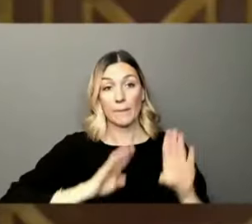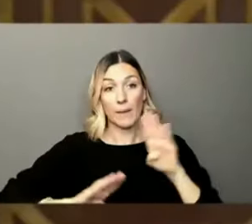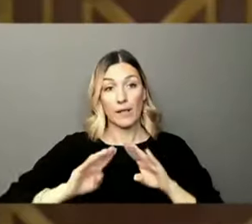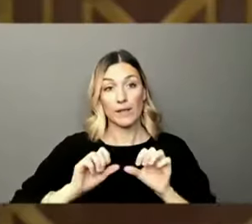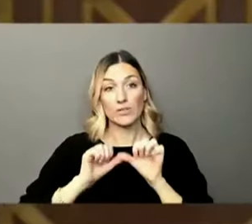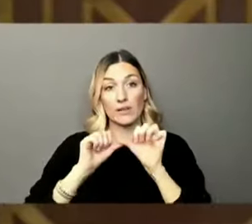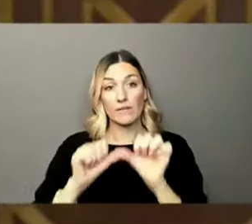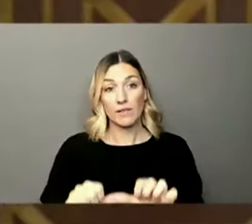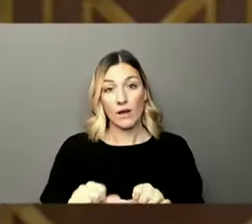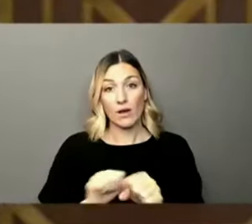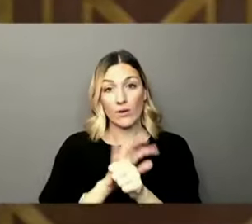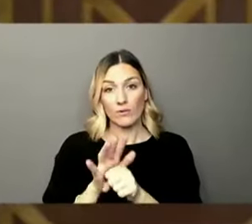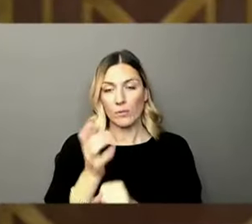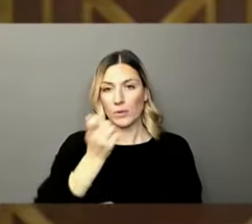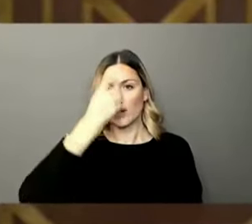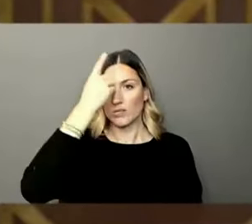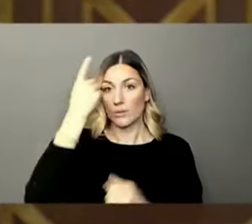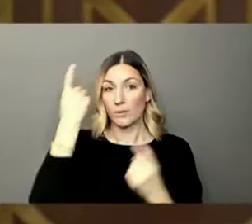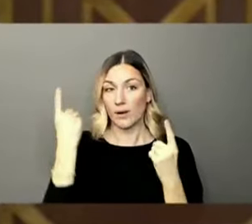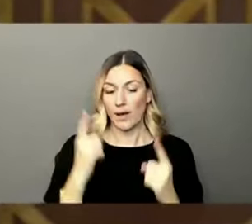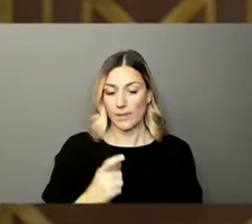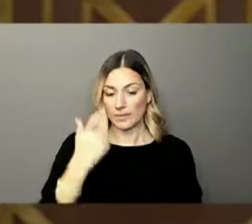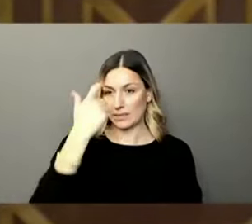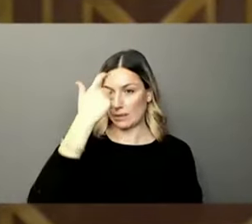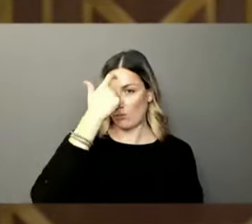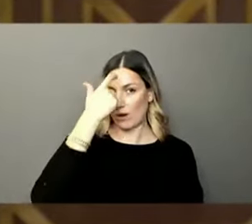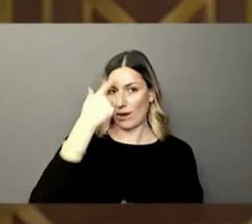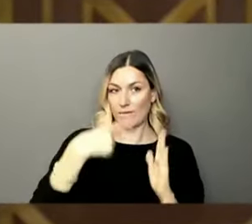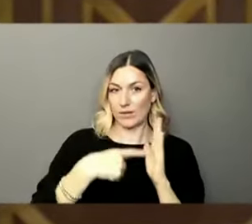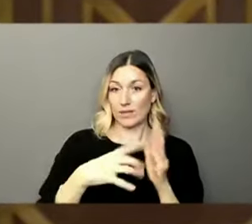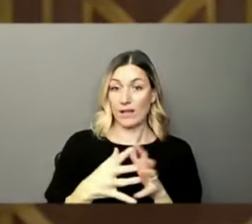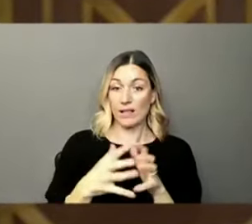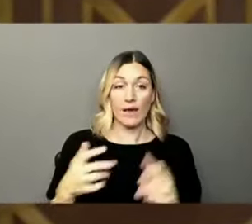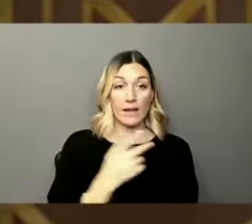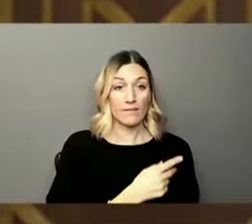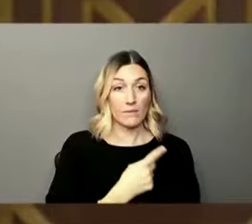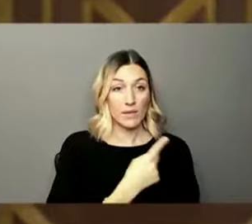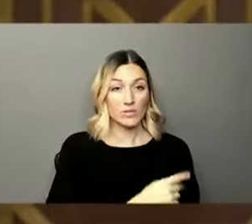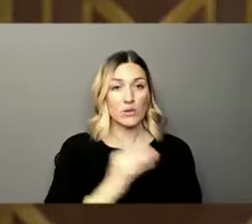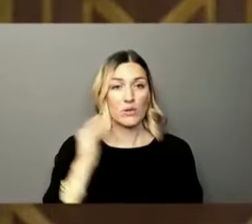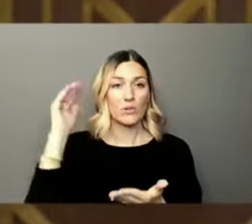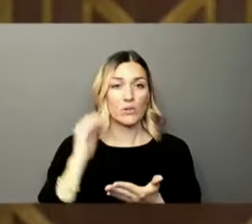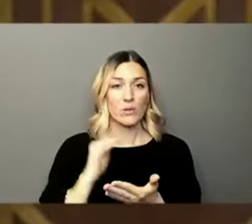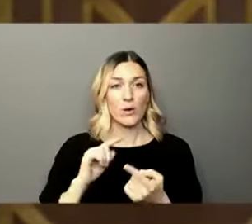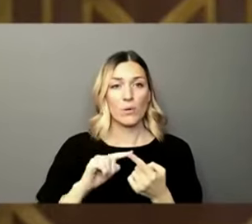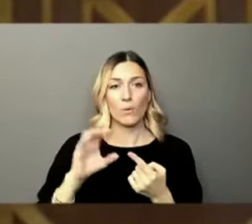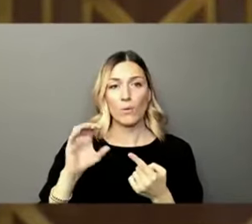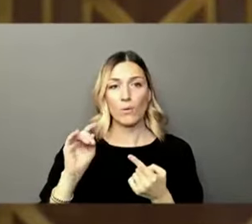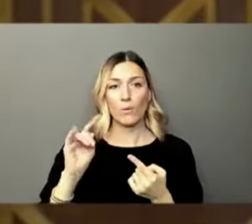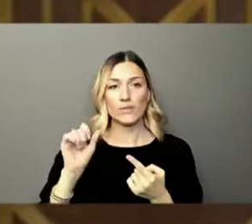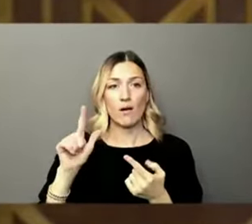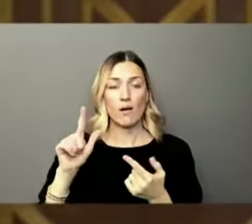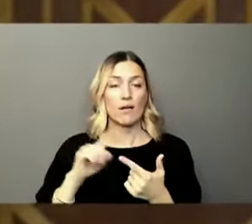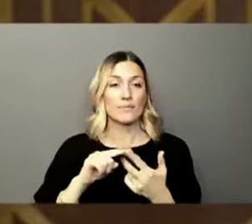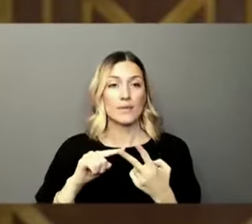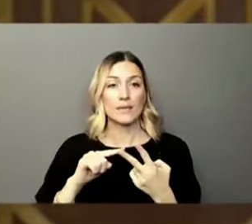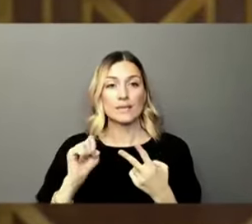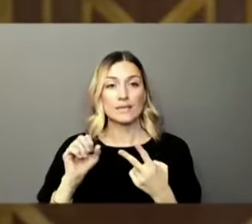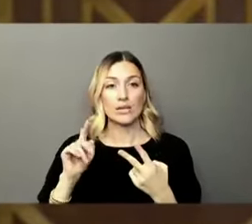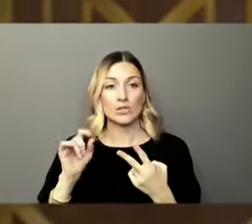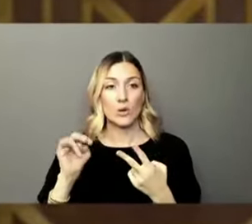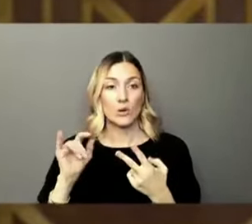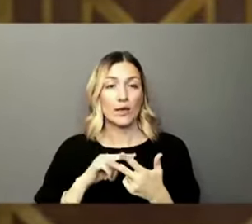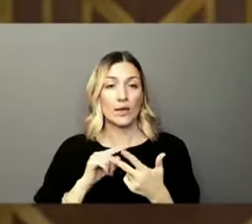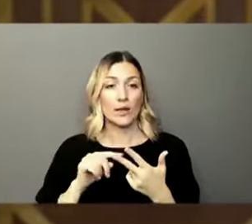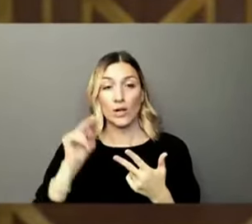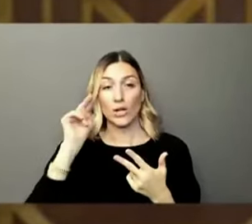We understand what happens in the brain, for example, in a lot of patients with long COVID, low cortisol level, low serotonin level, fusion of the neurons that actually